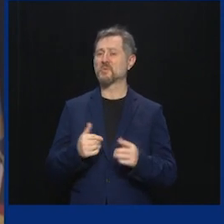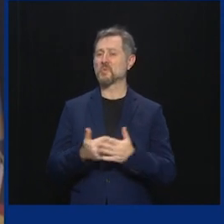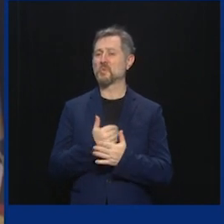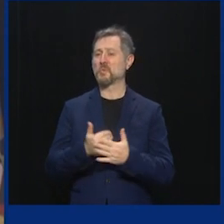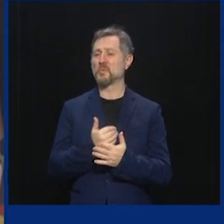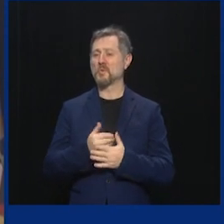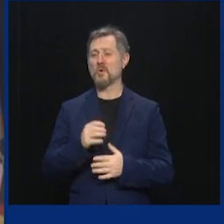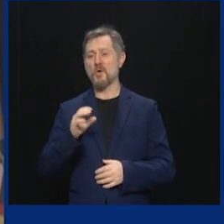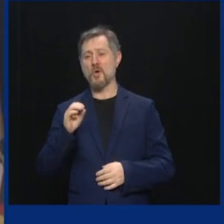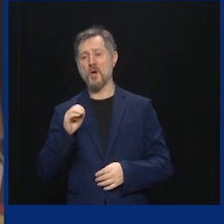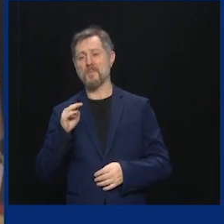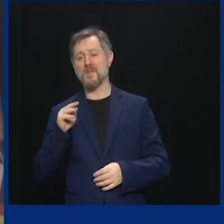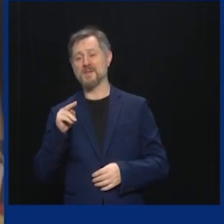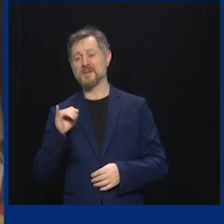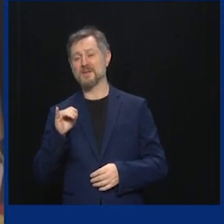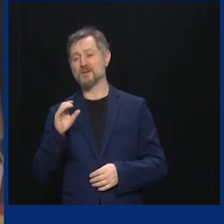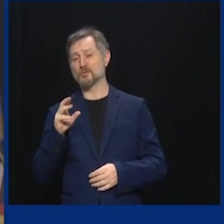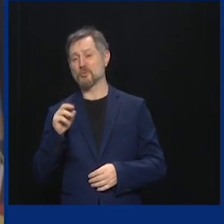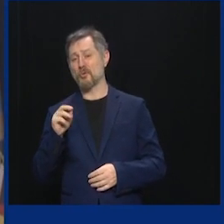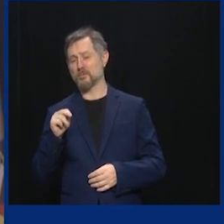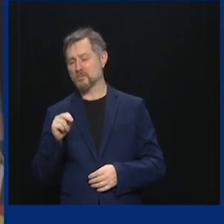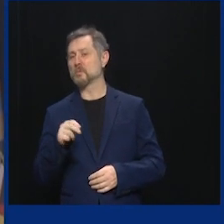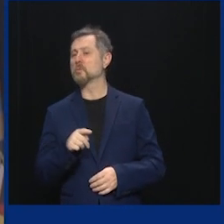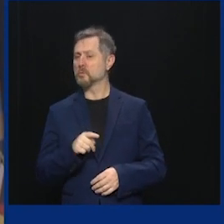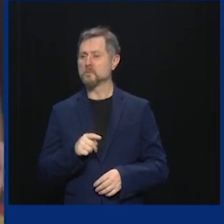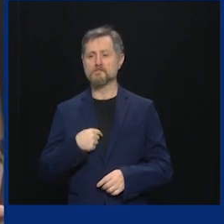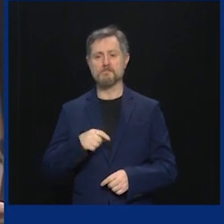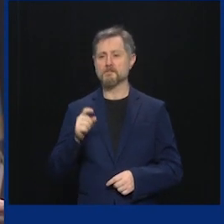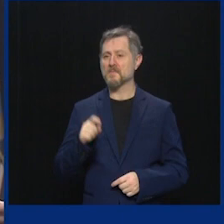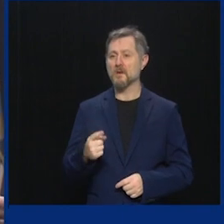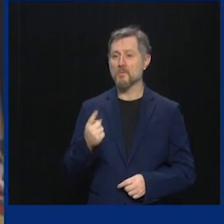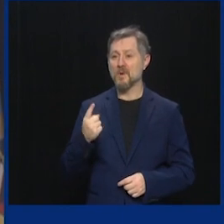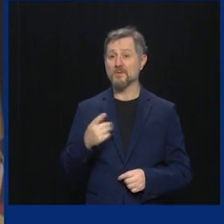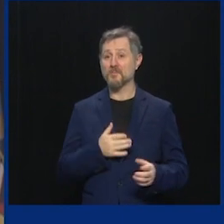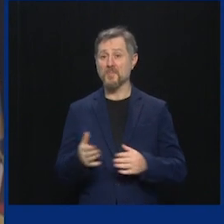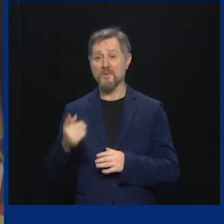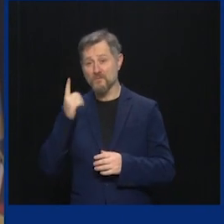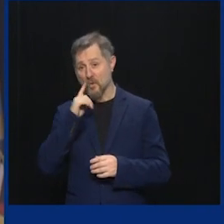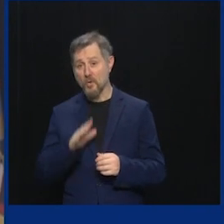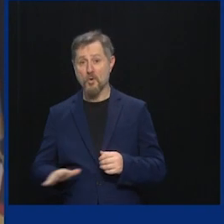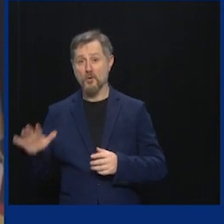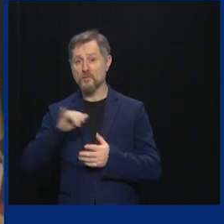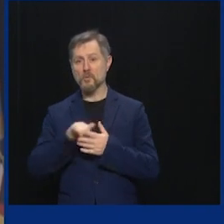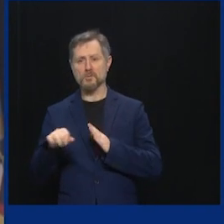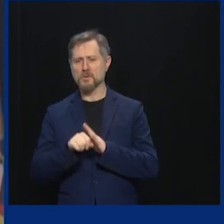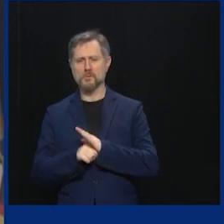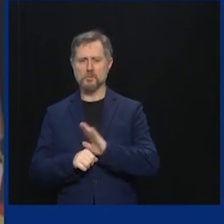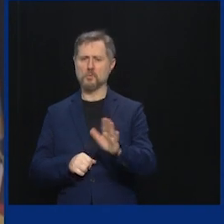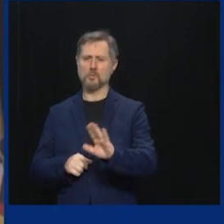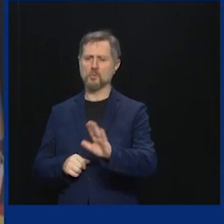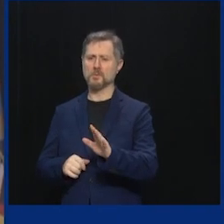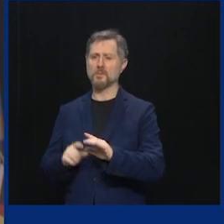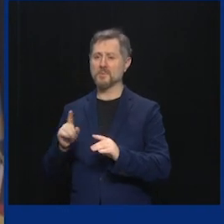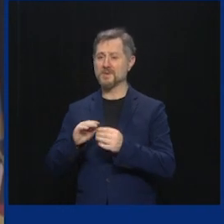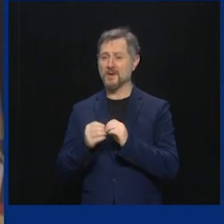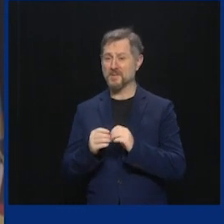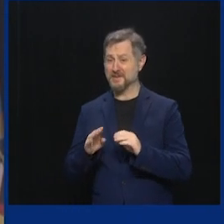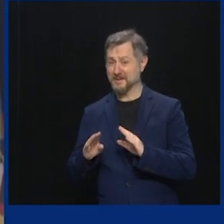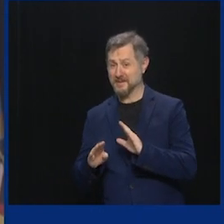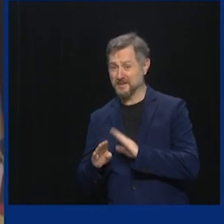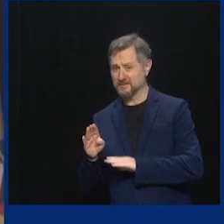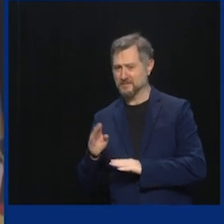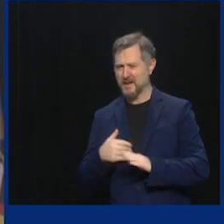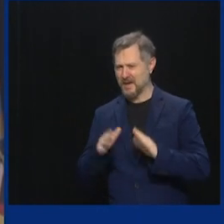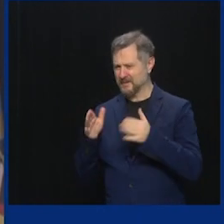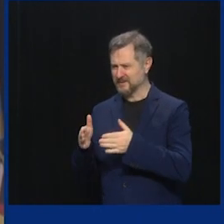It does not have to be a broad brush, one-size-fits-all approach. We are targeted, but always have the tools to be able to